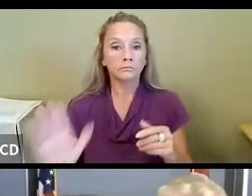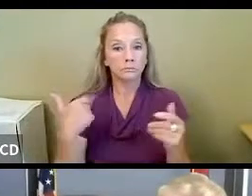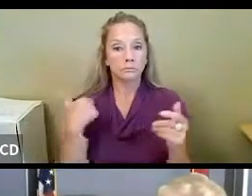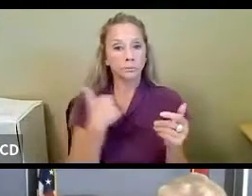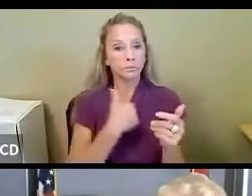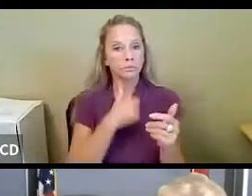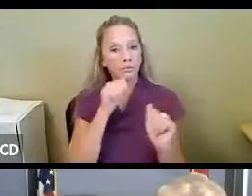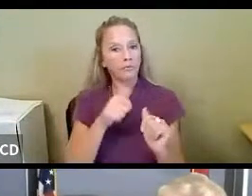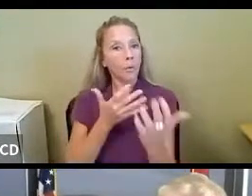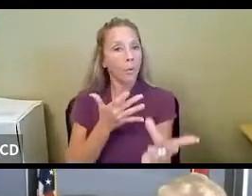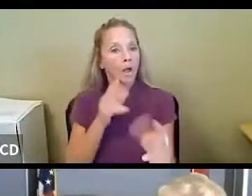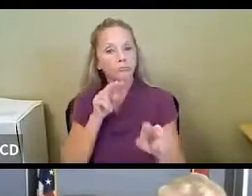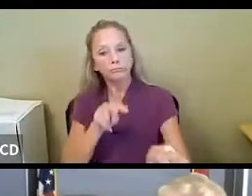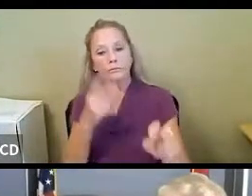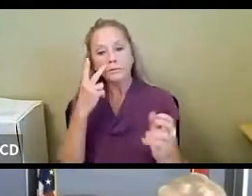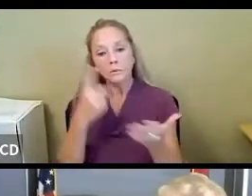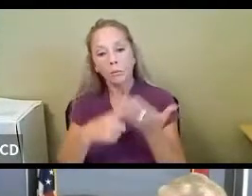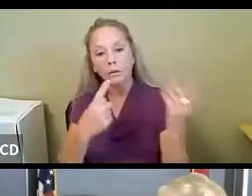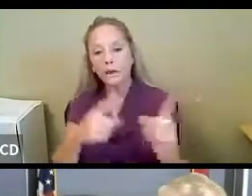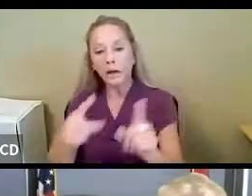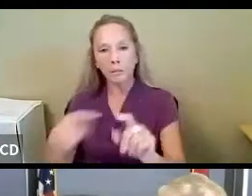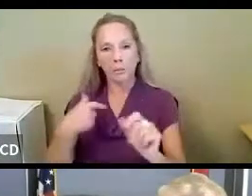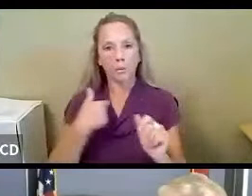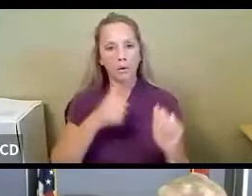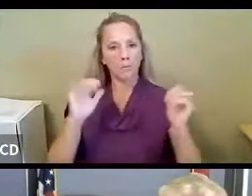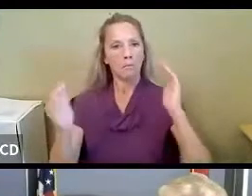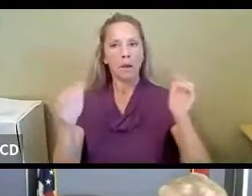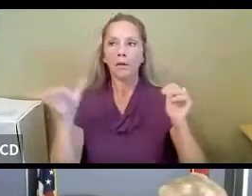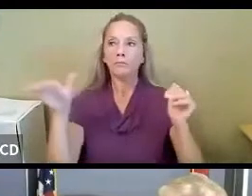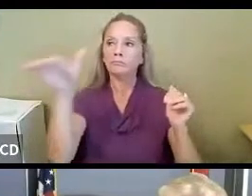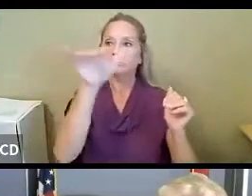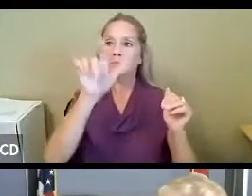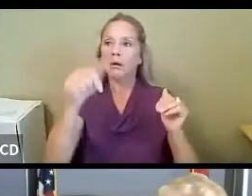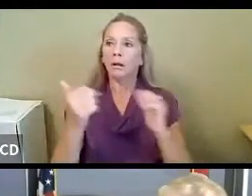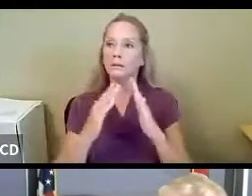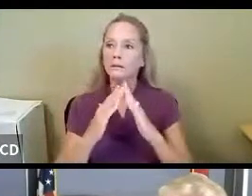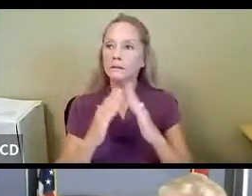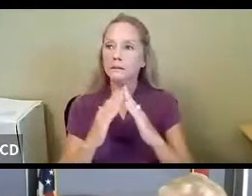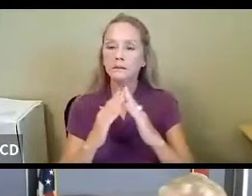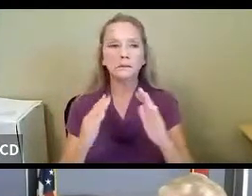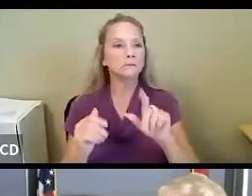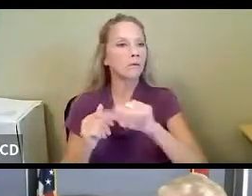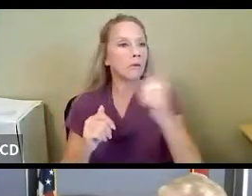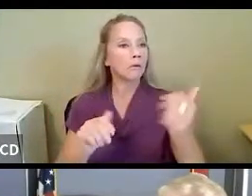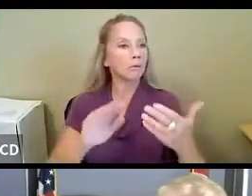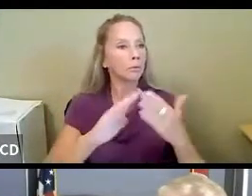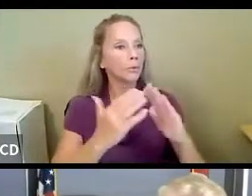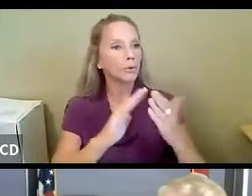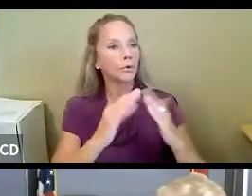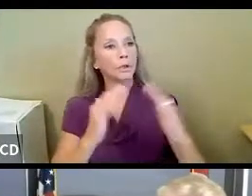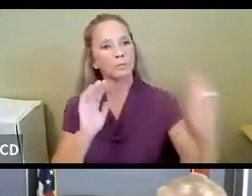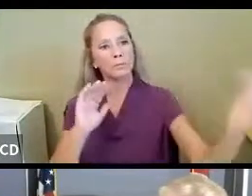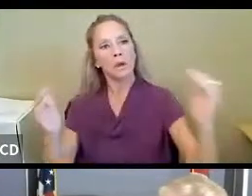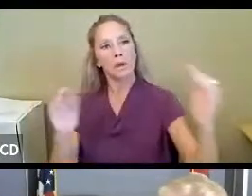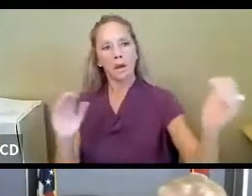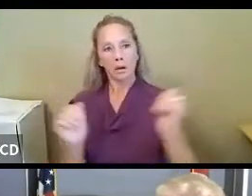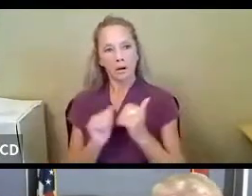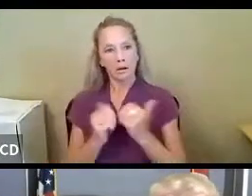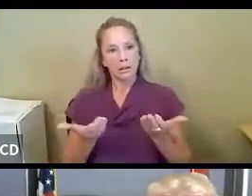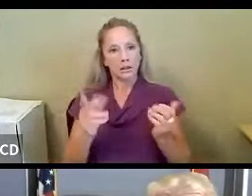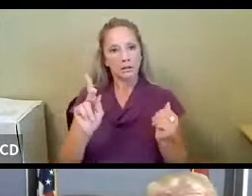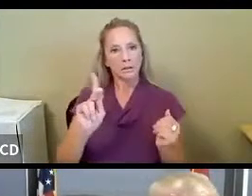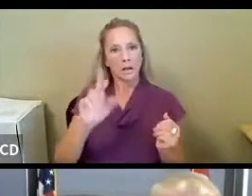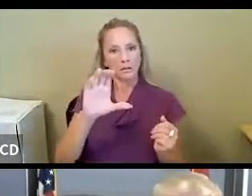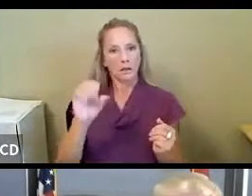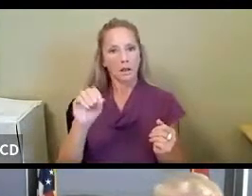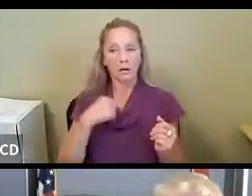wait and find out what happens. We can see what's happened in other cities and other communities and other states that are very similar to Knoxville and Knox County. And so I